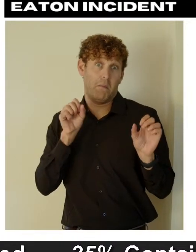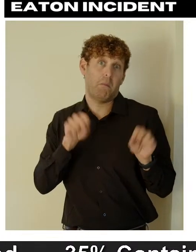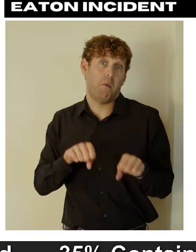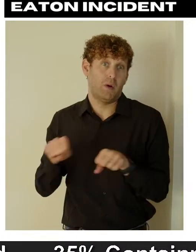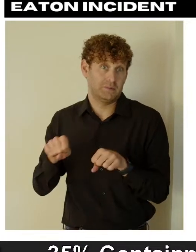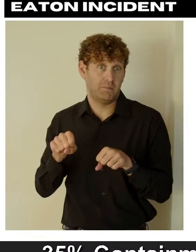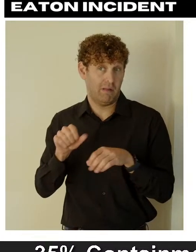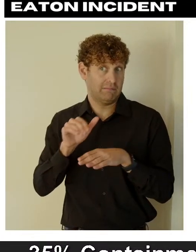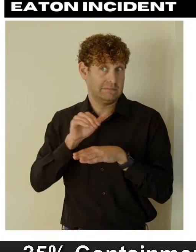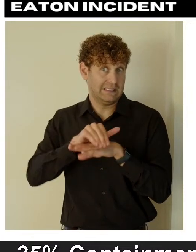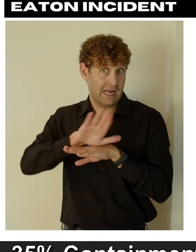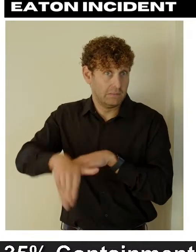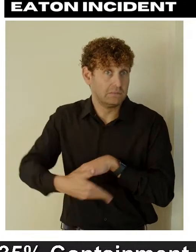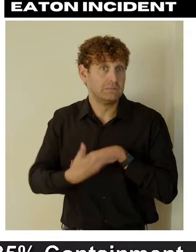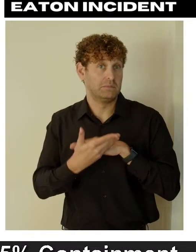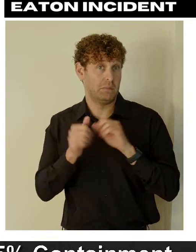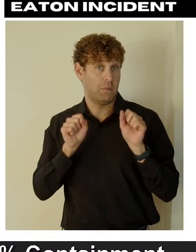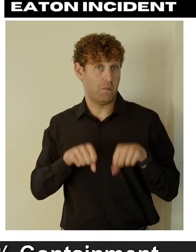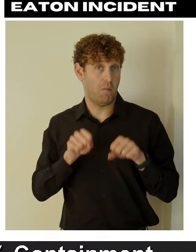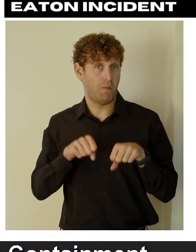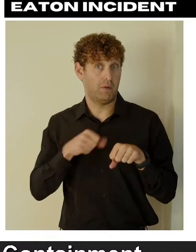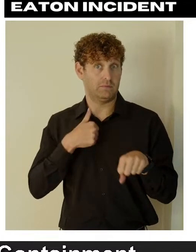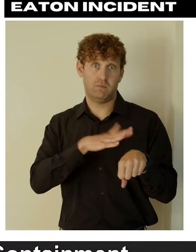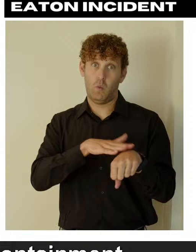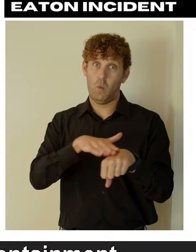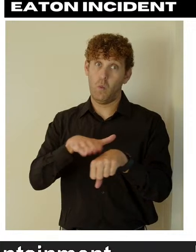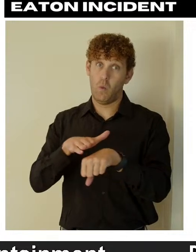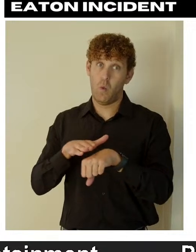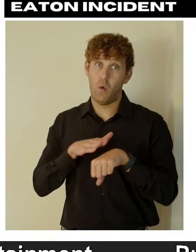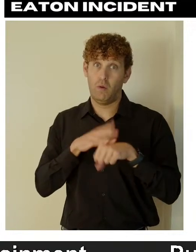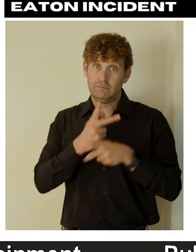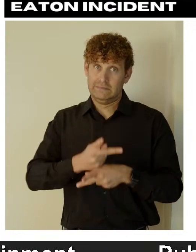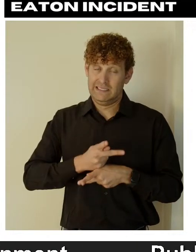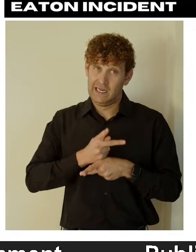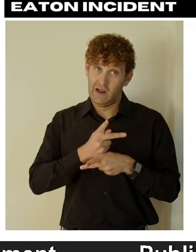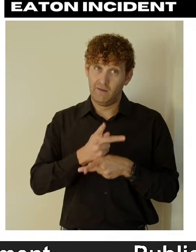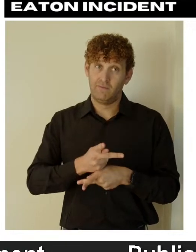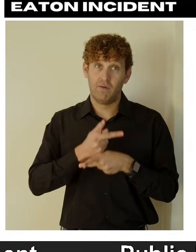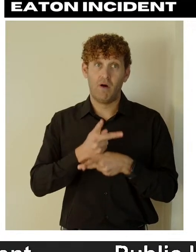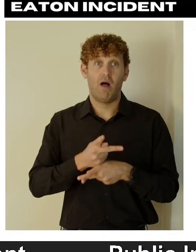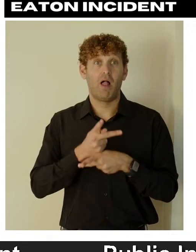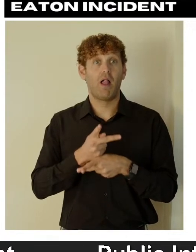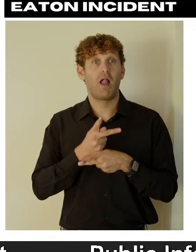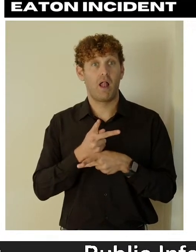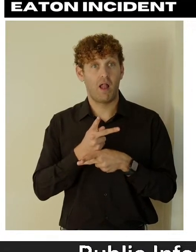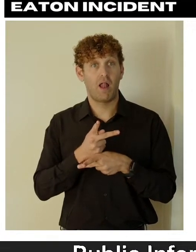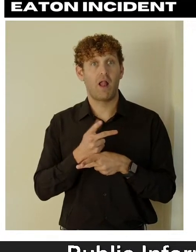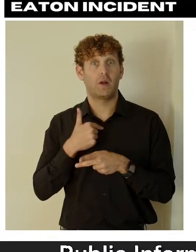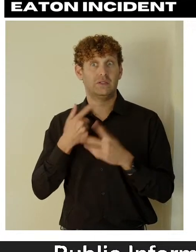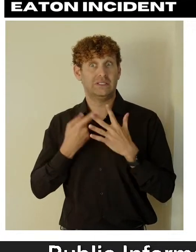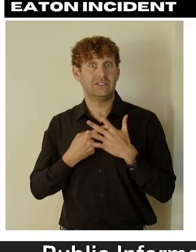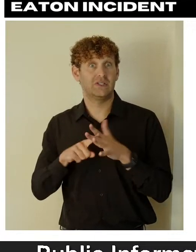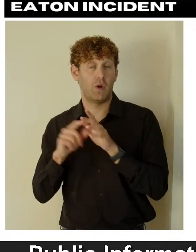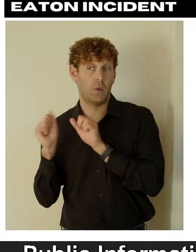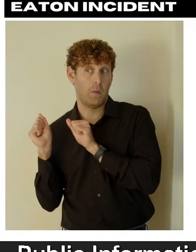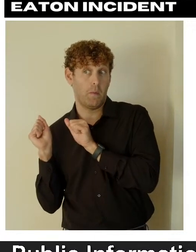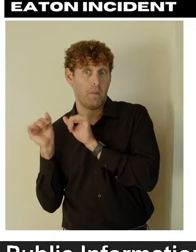want everyone to be extremely vigilant as they start to repopulate in some of the